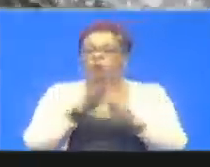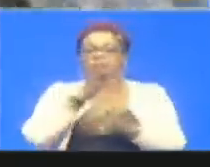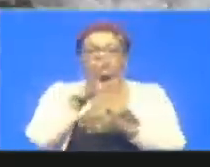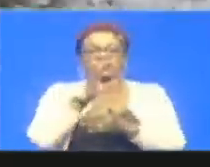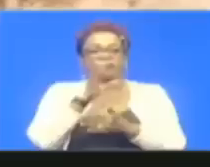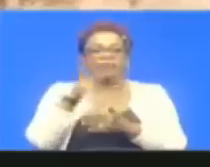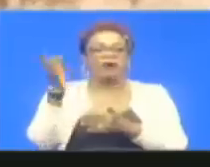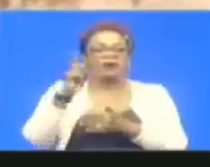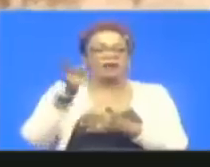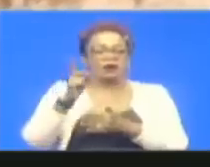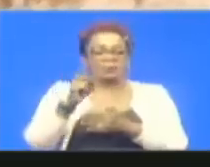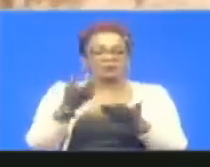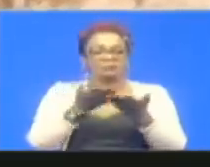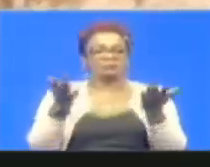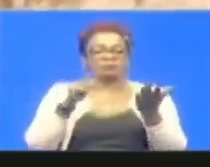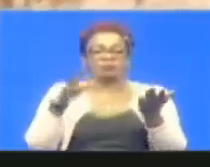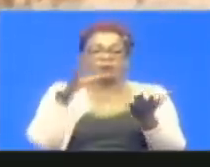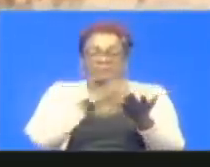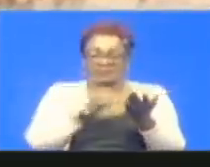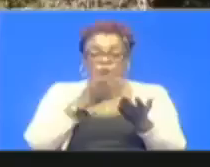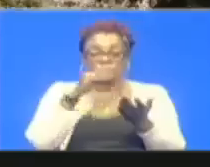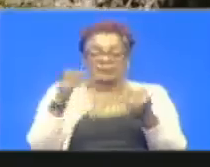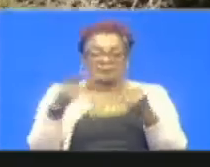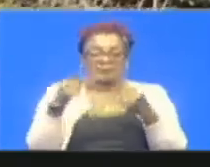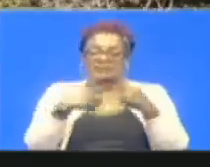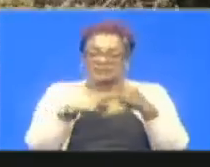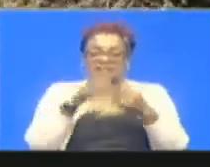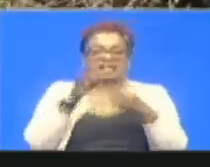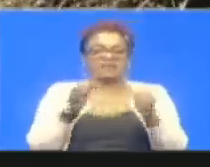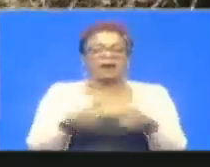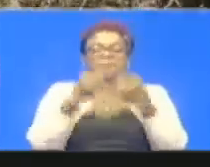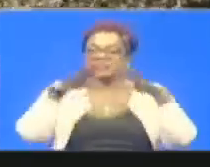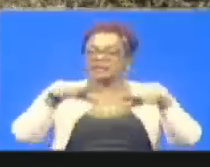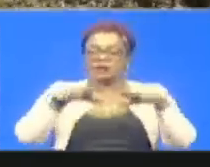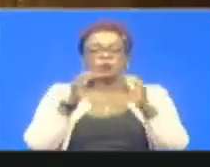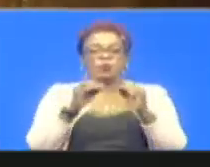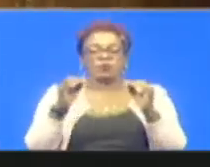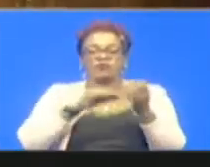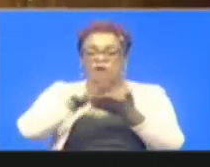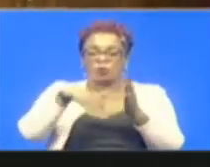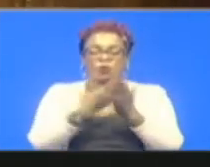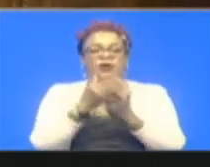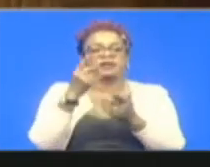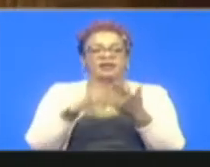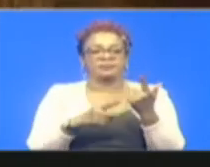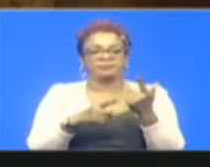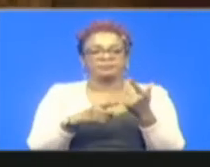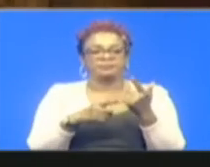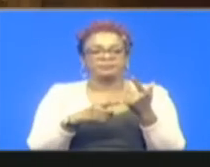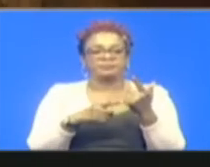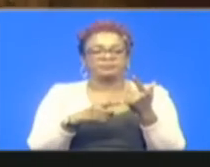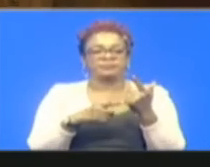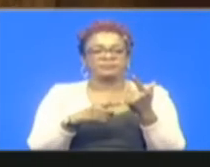Nairobi, for instance, would run out of water within 6 months if it didn't rain at all for an entire year. The dam is no longer,